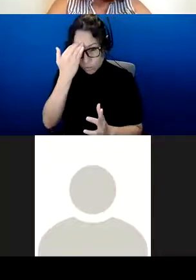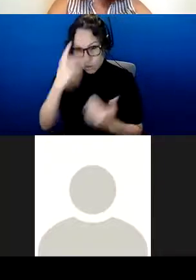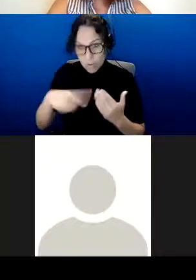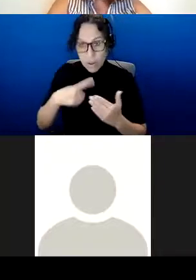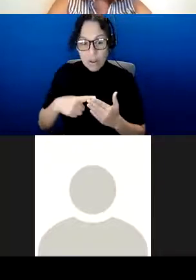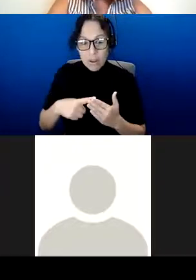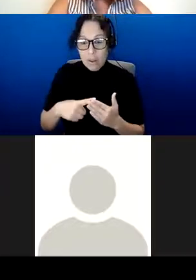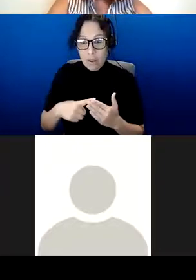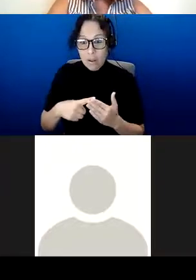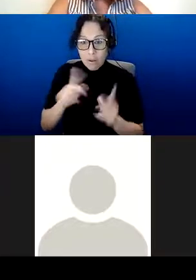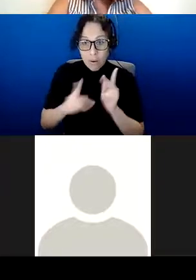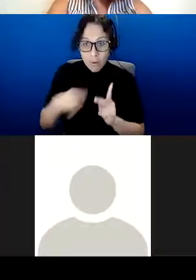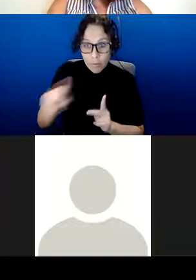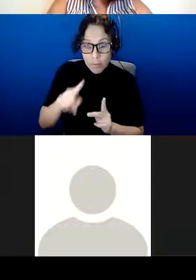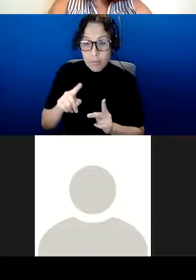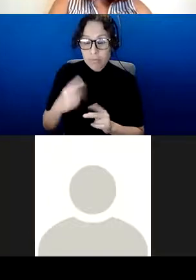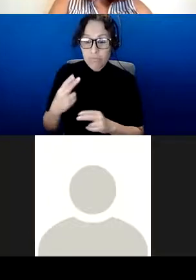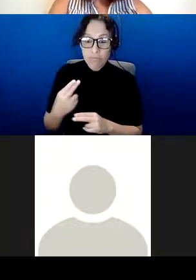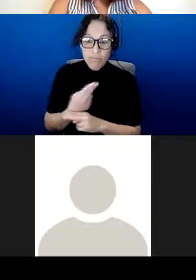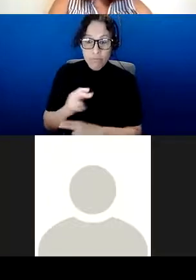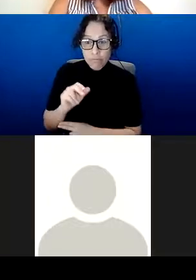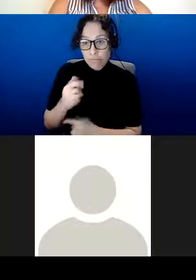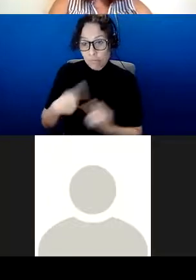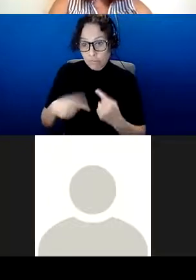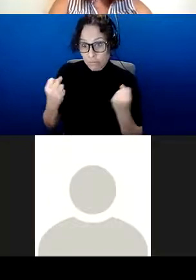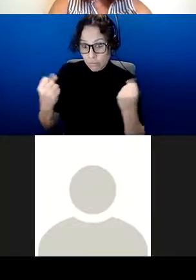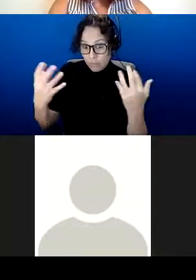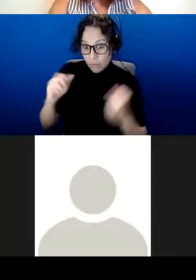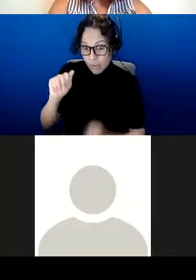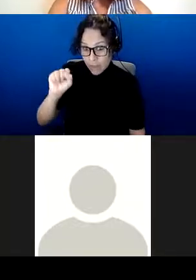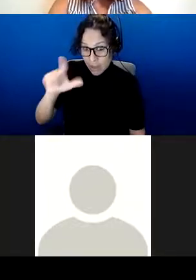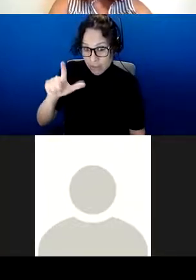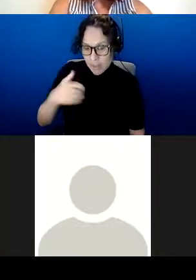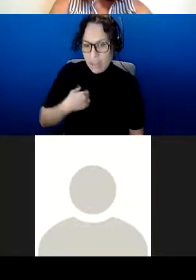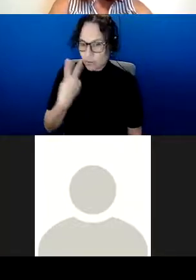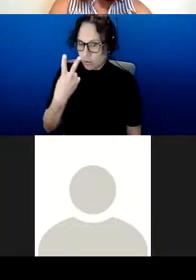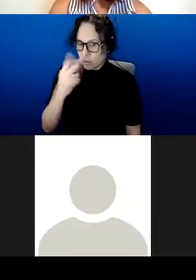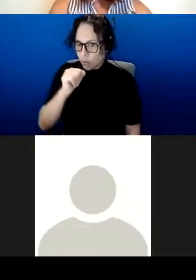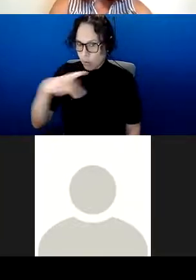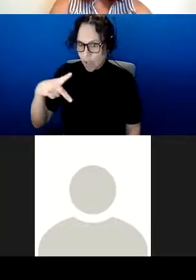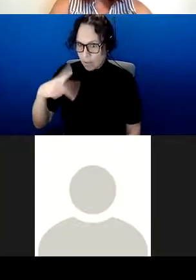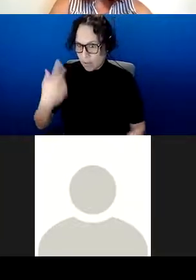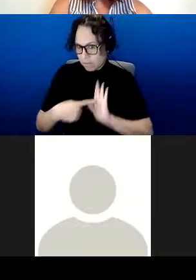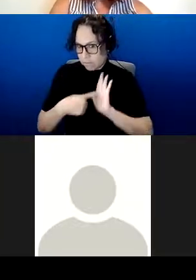use American Sign Language, there's 2 apps that I'd like to mention.